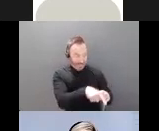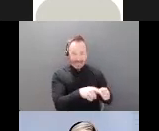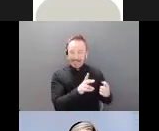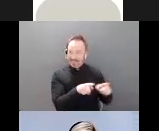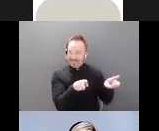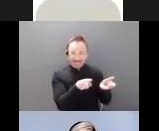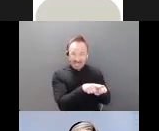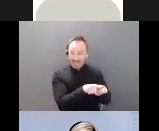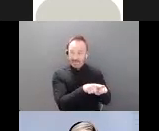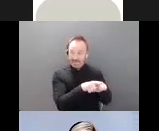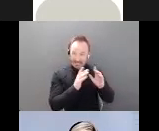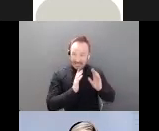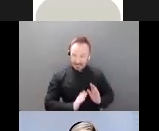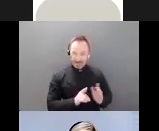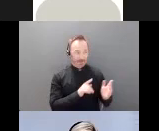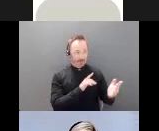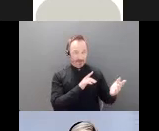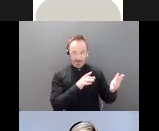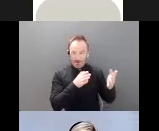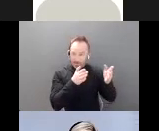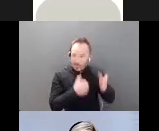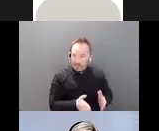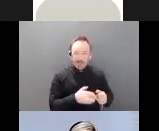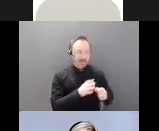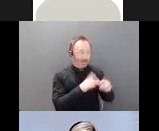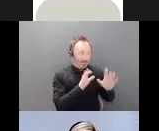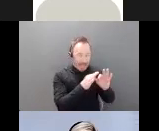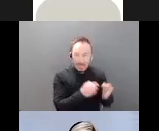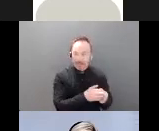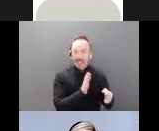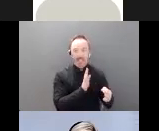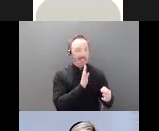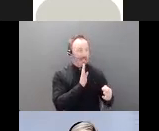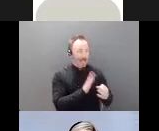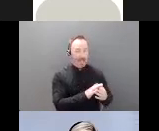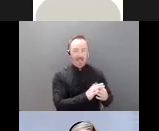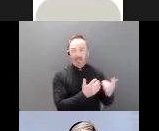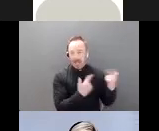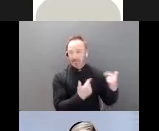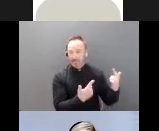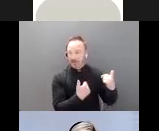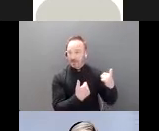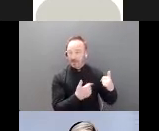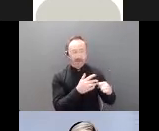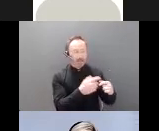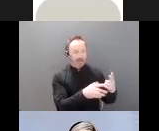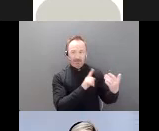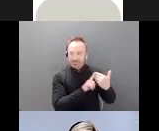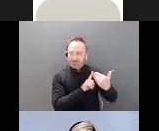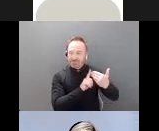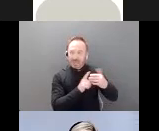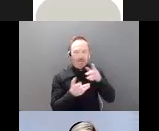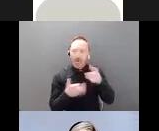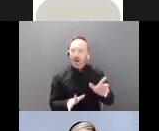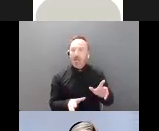repeat customer, because you don't want the family to have to face another dilemma. You want the family to grow and